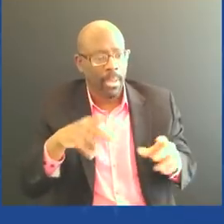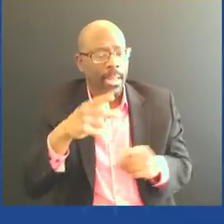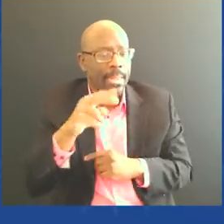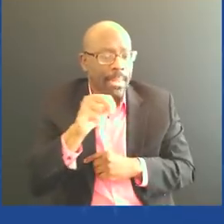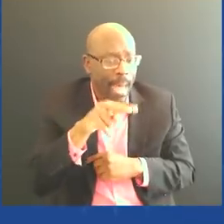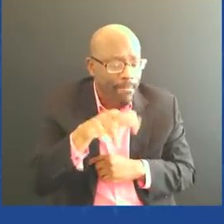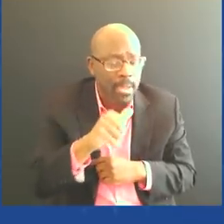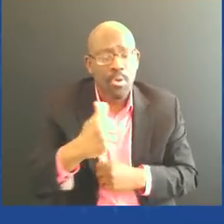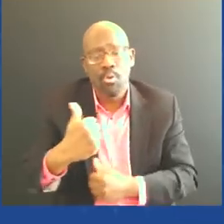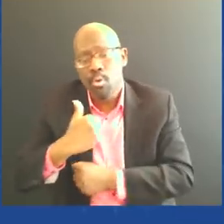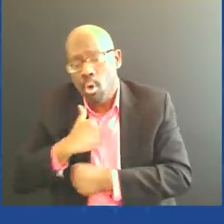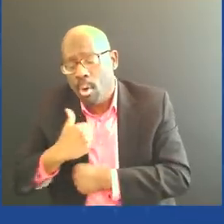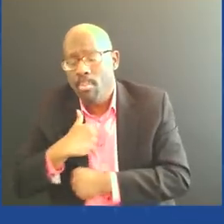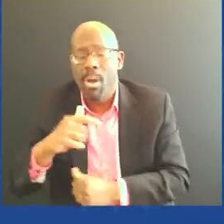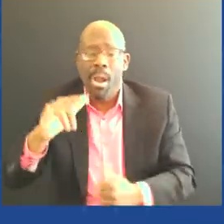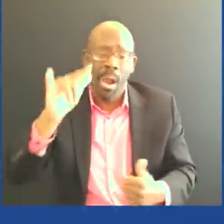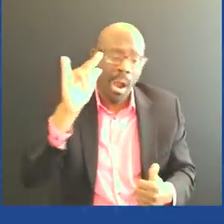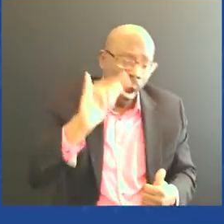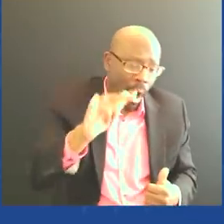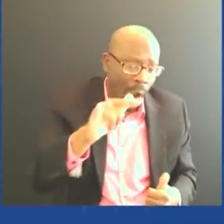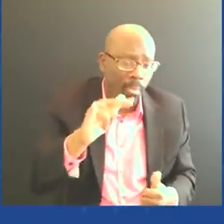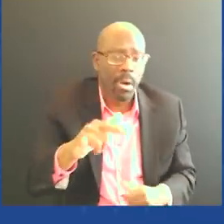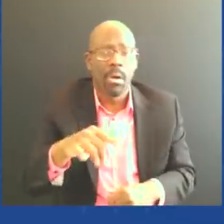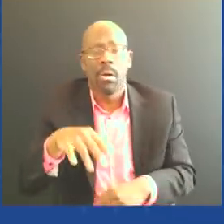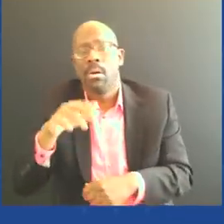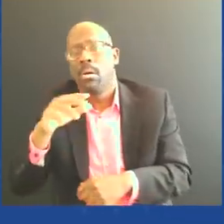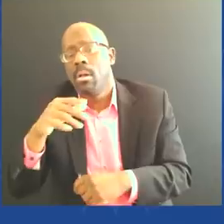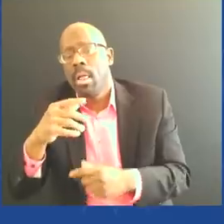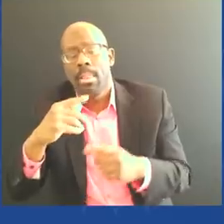National Guard. Thank you.